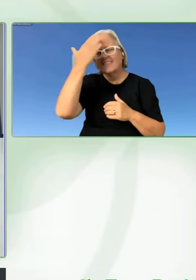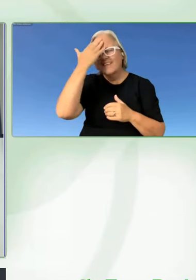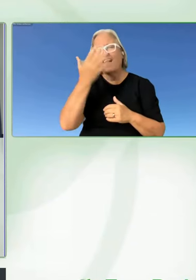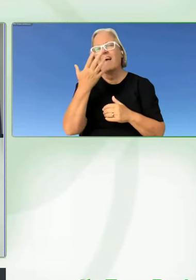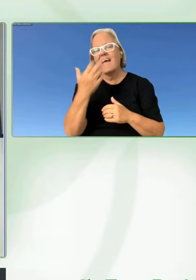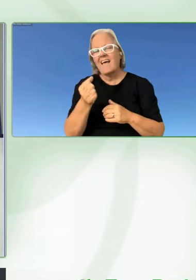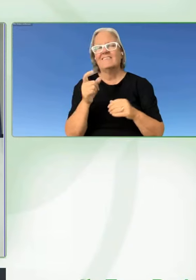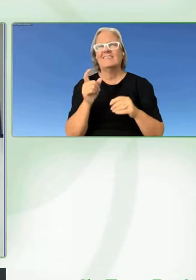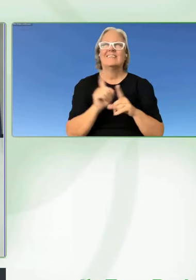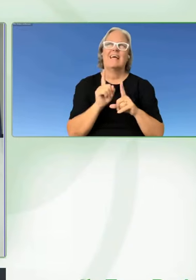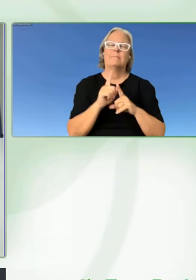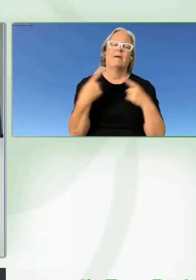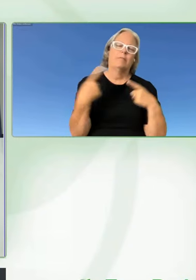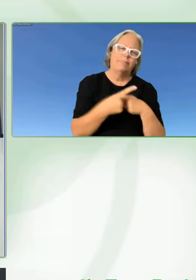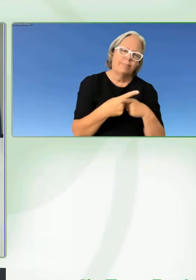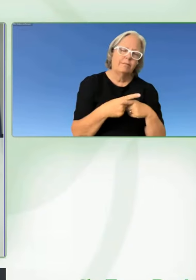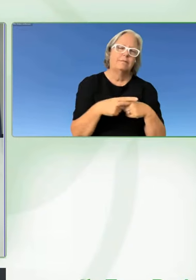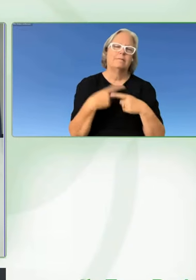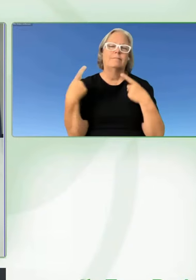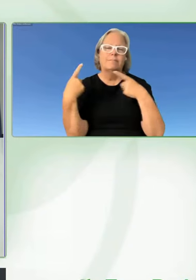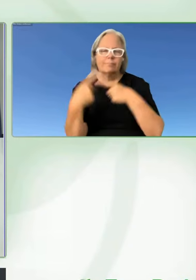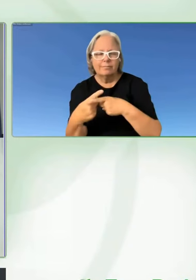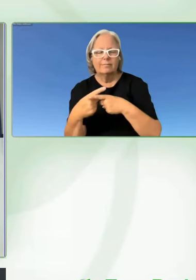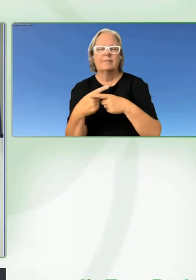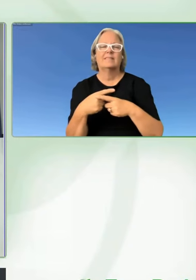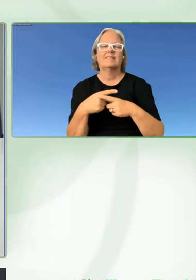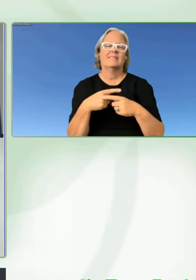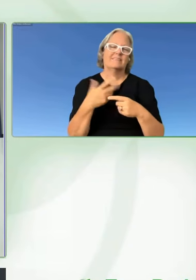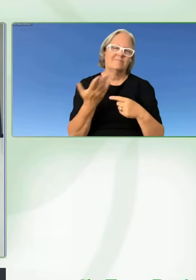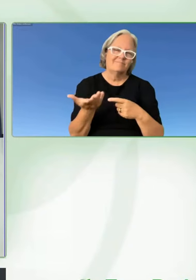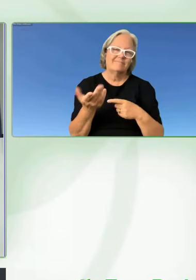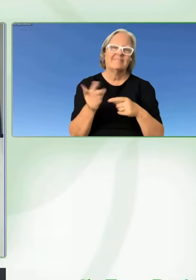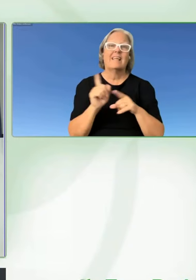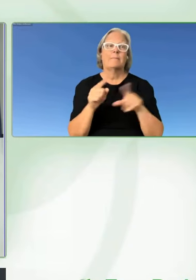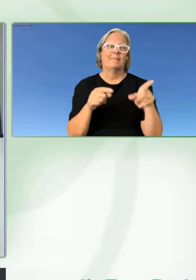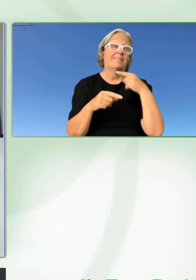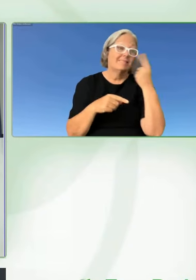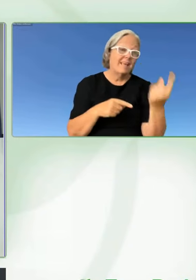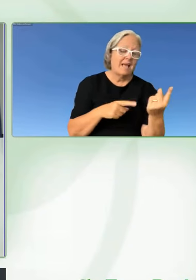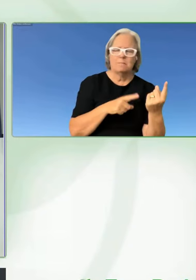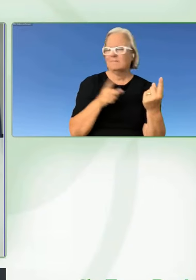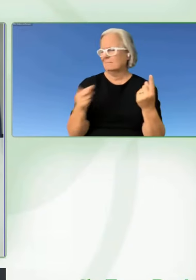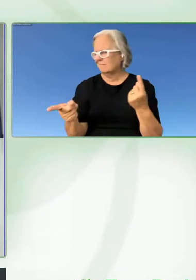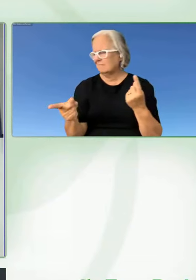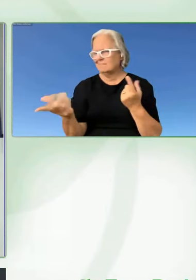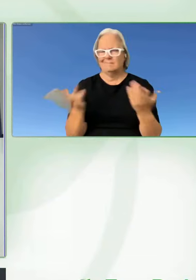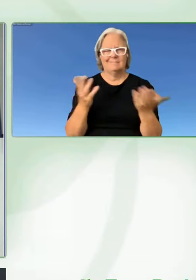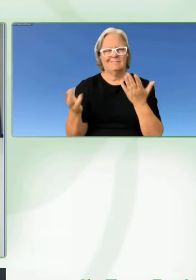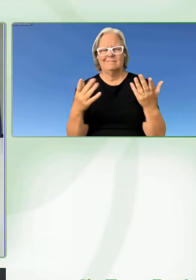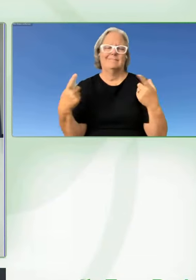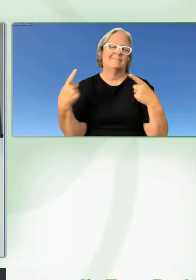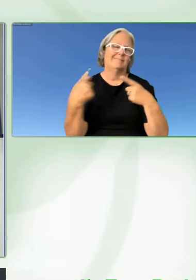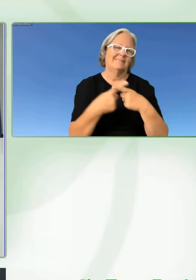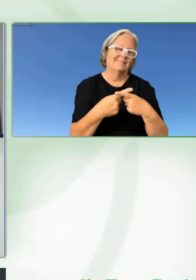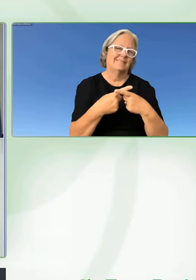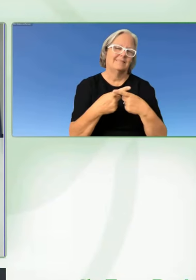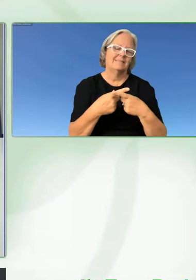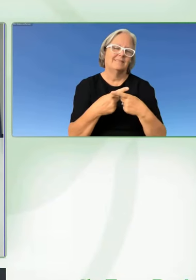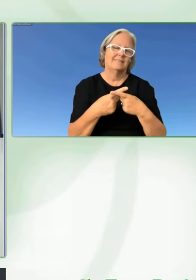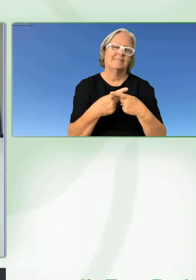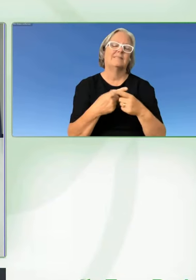unless not to be disproportionate when it is sufficiently remedied by